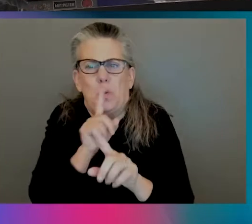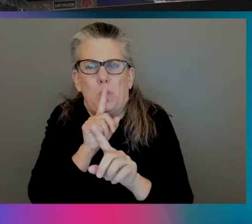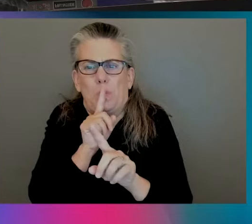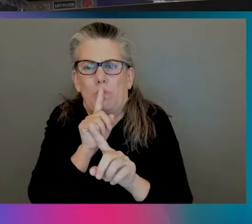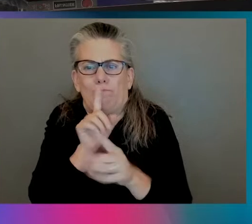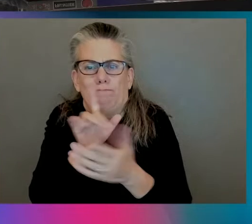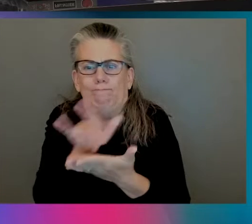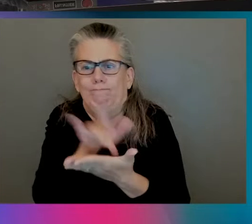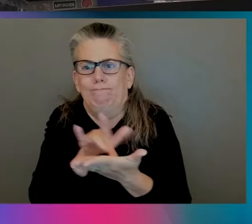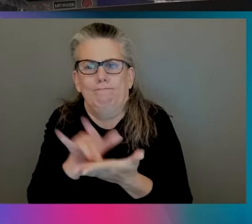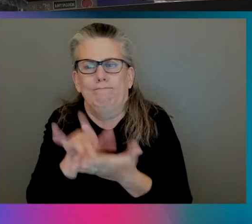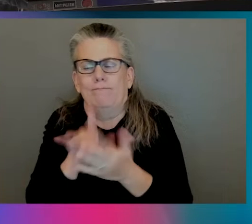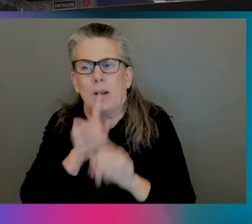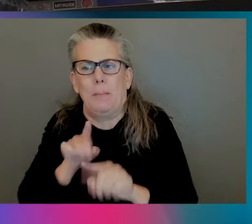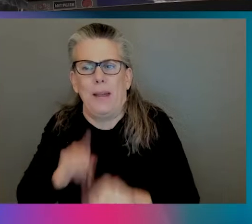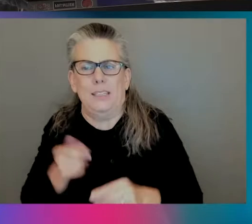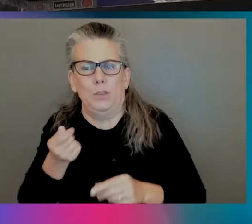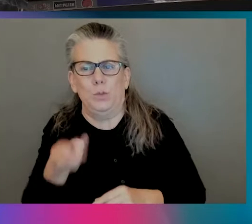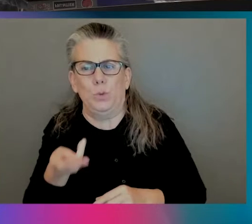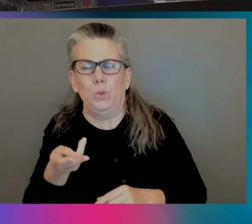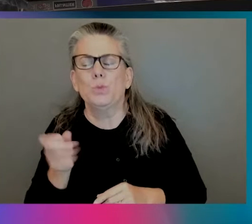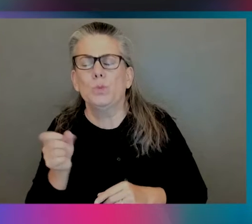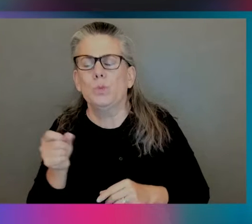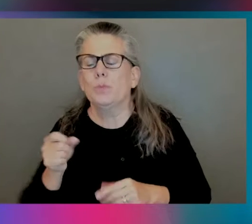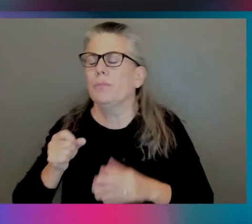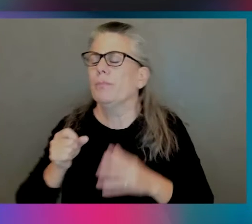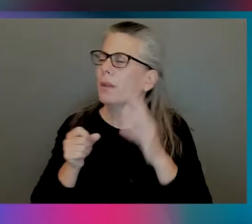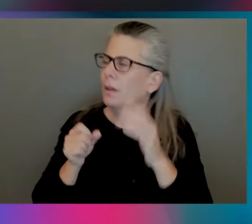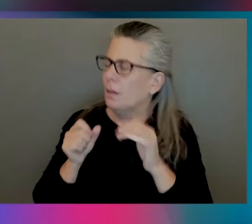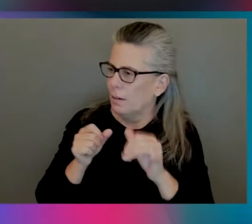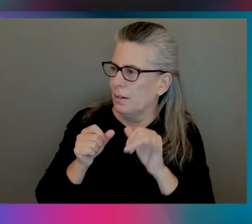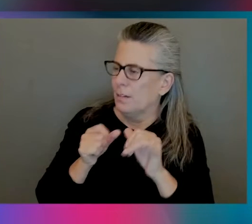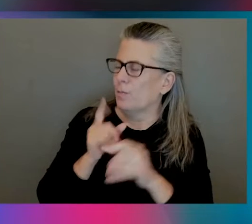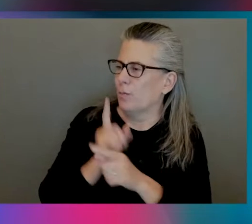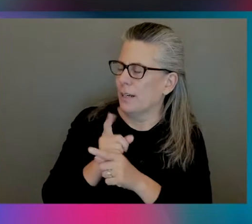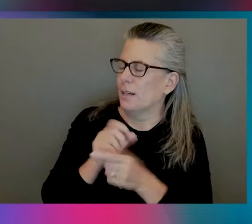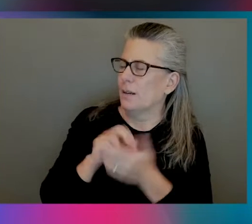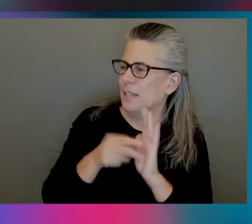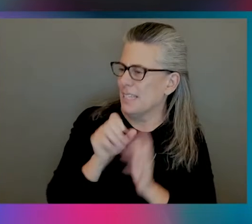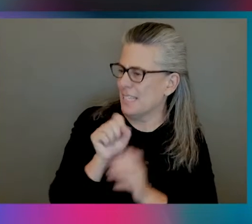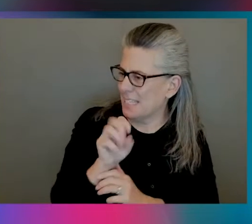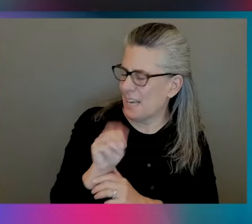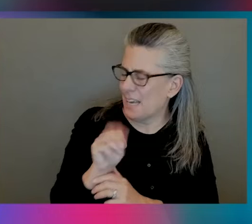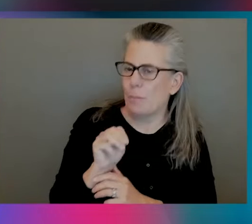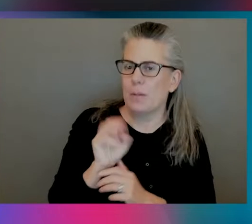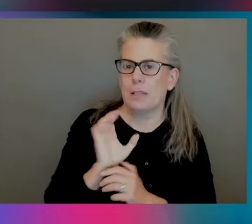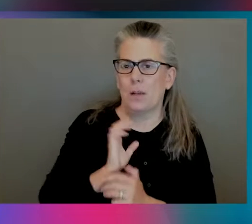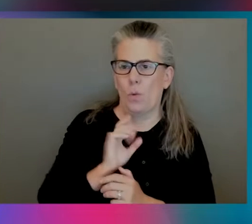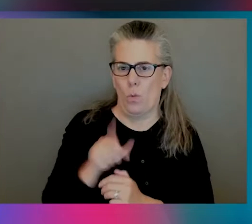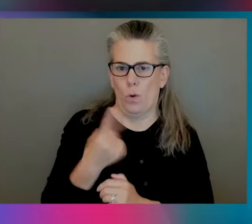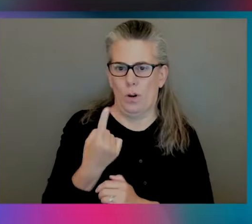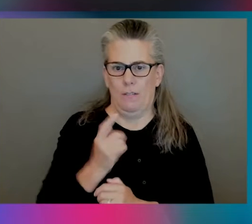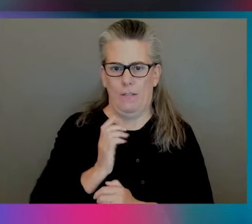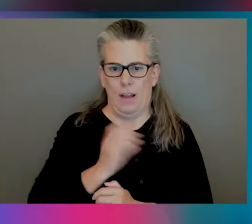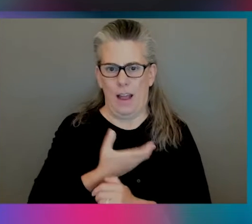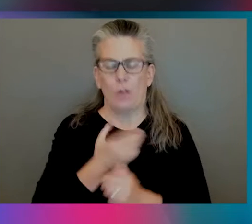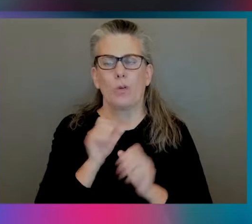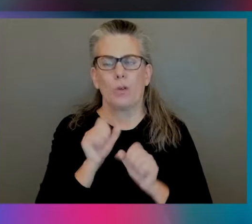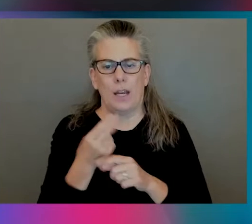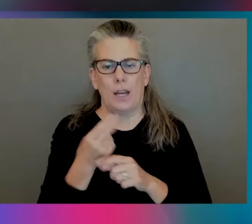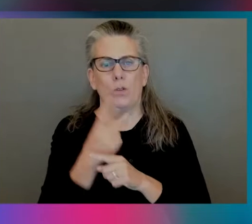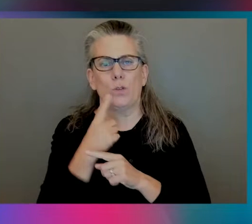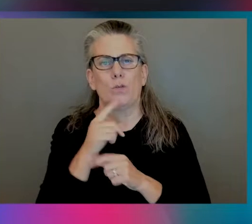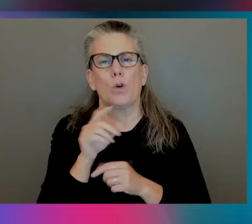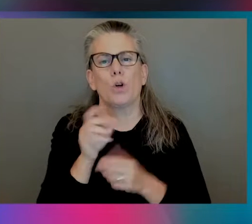a few of our viewers who are new to SAM, SAM is one of our tool which you can use to deploy your serverless application,